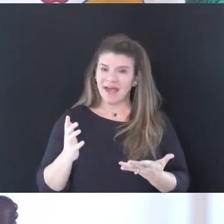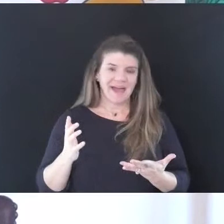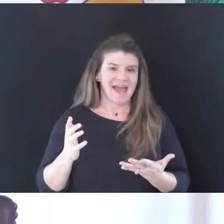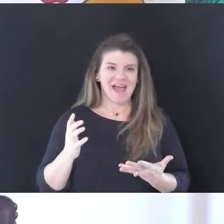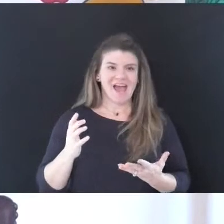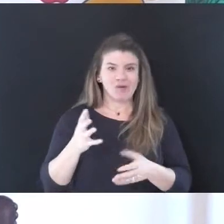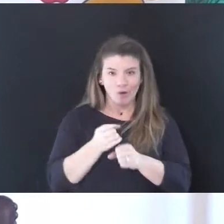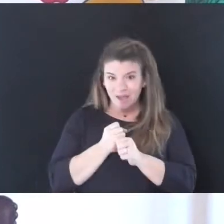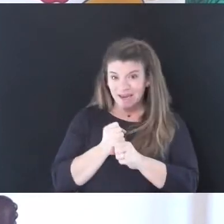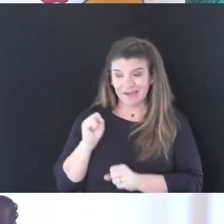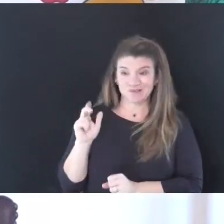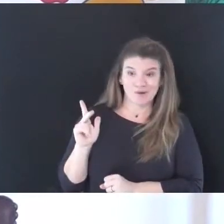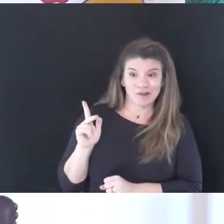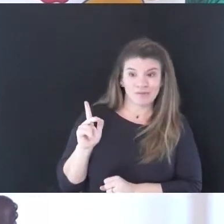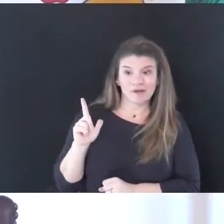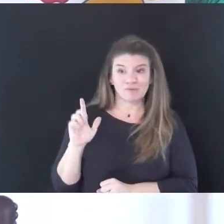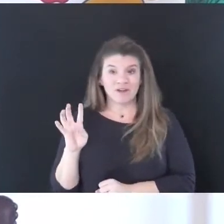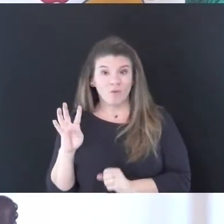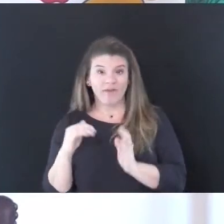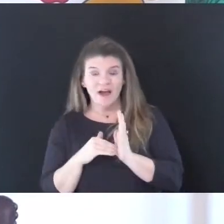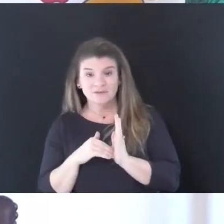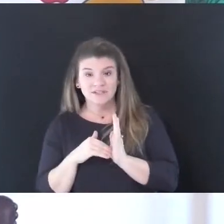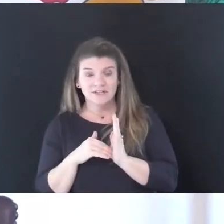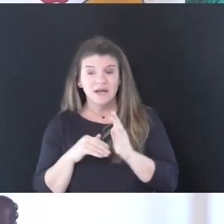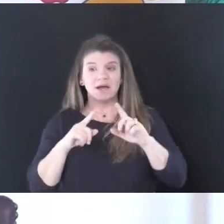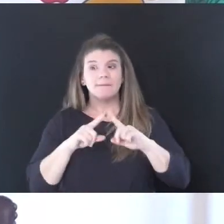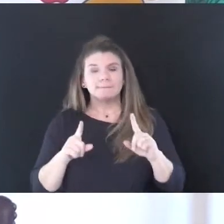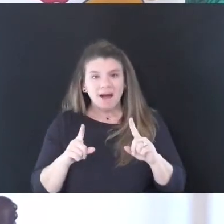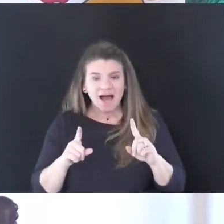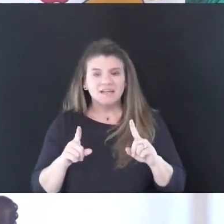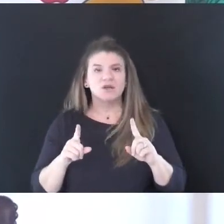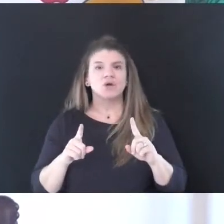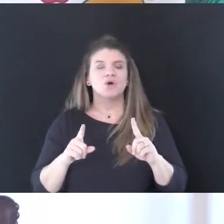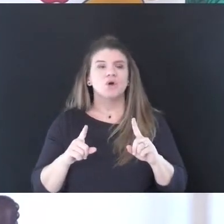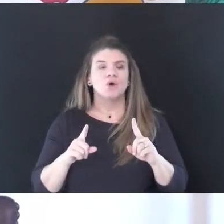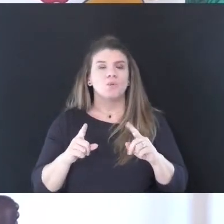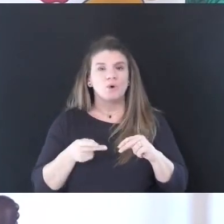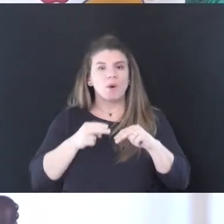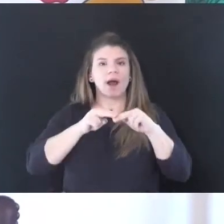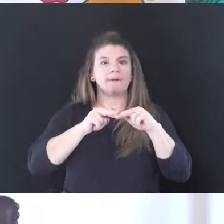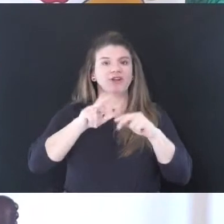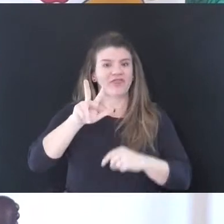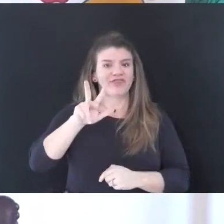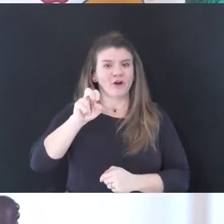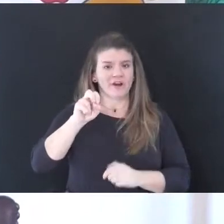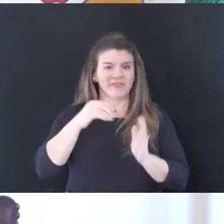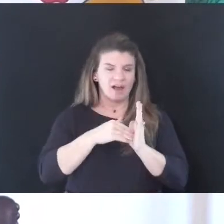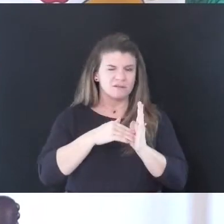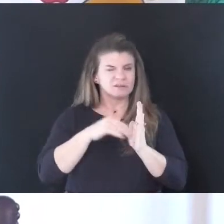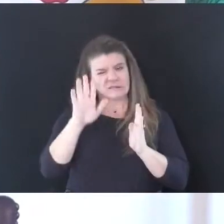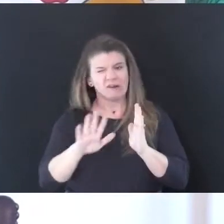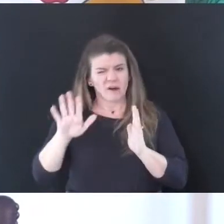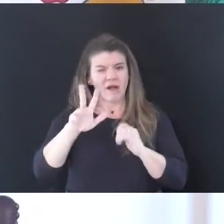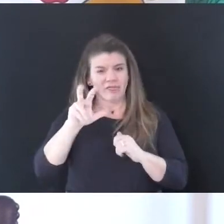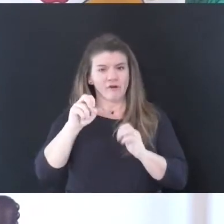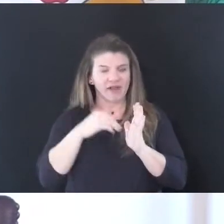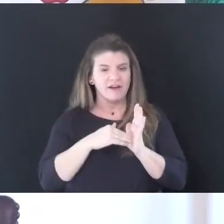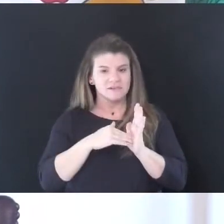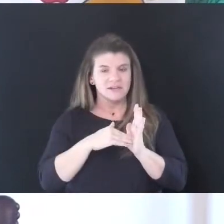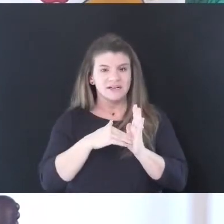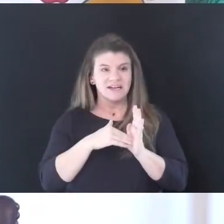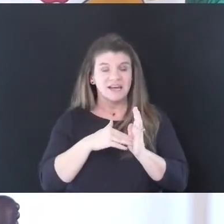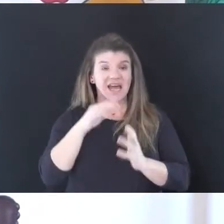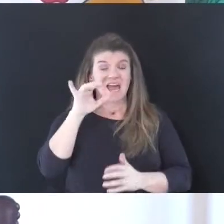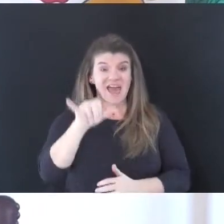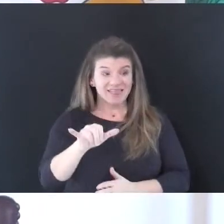at 24,000, but we're going to 30,000 or right there at it. And